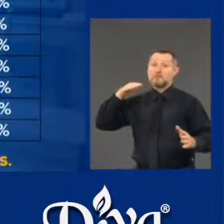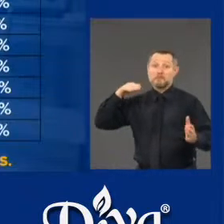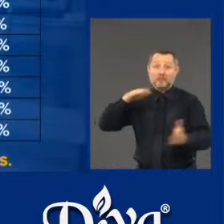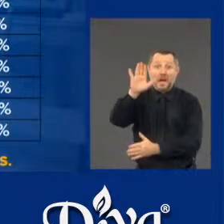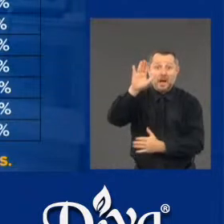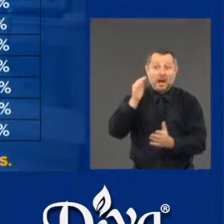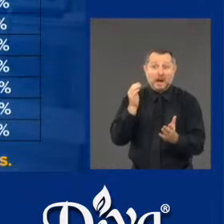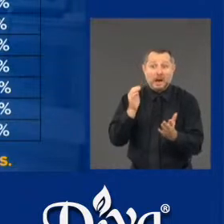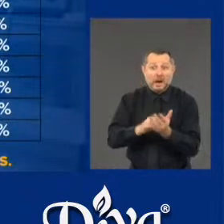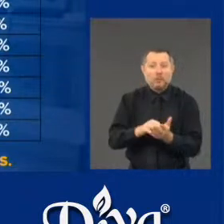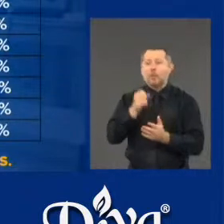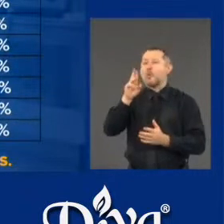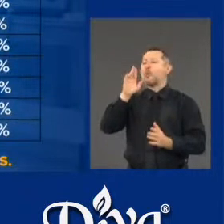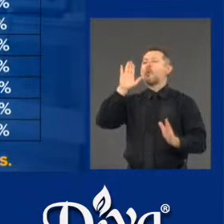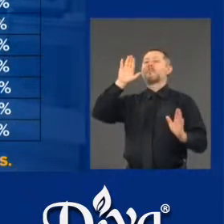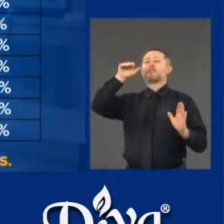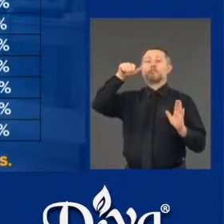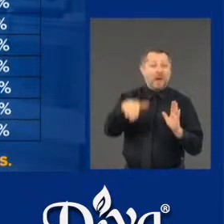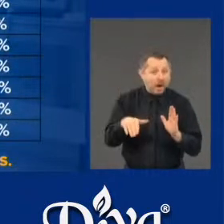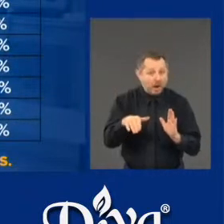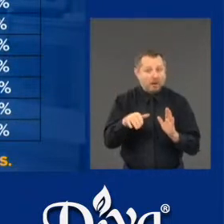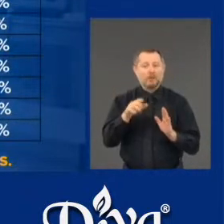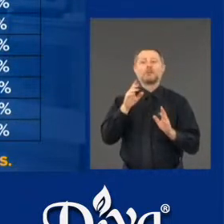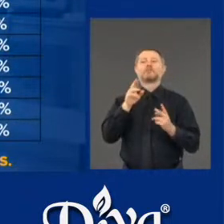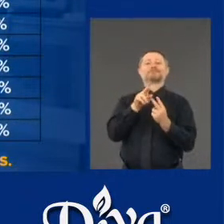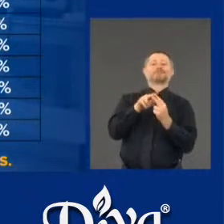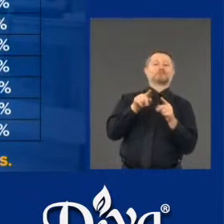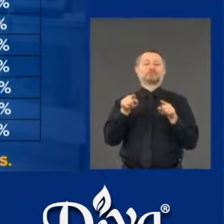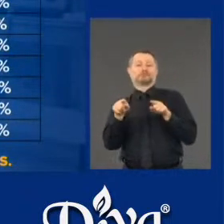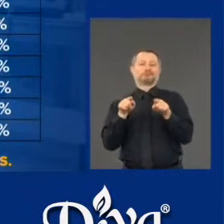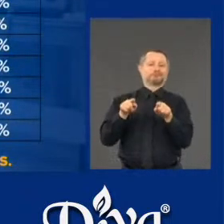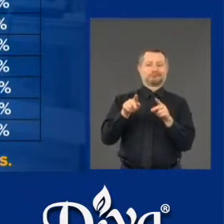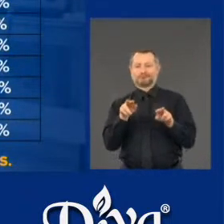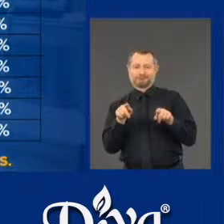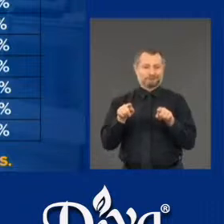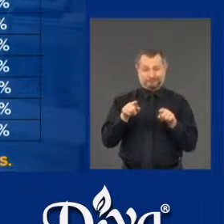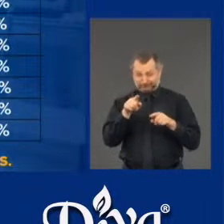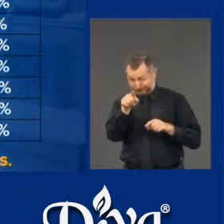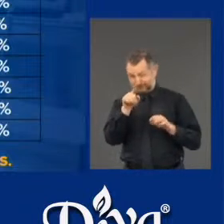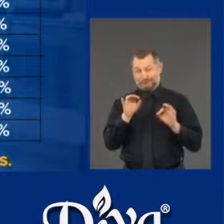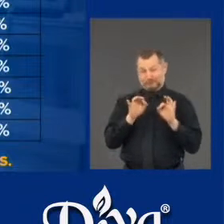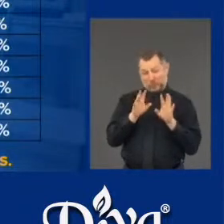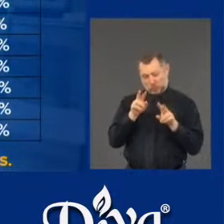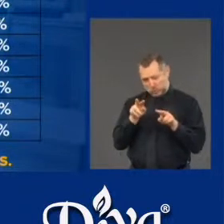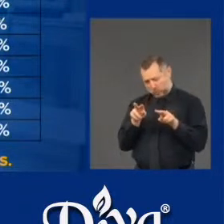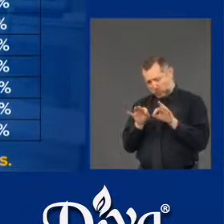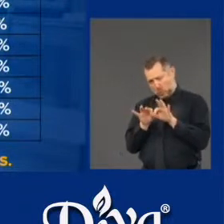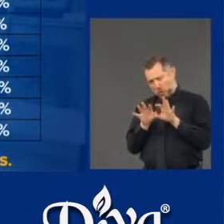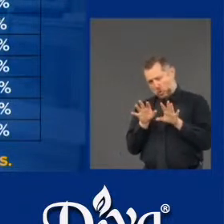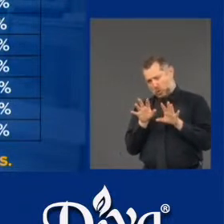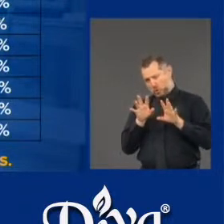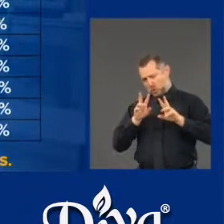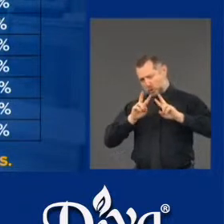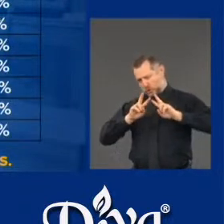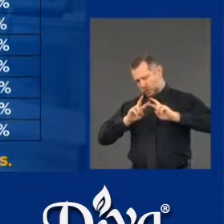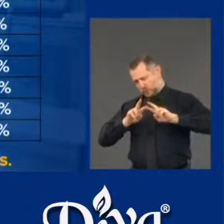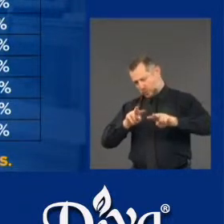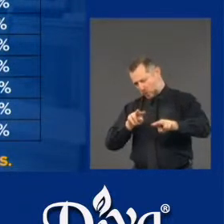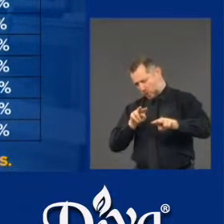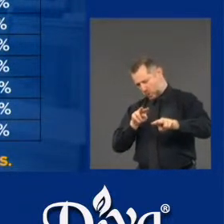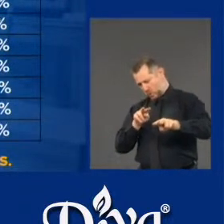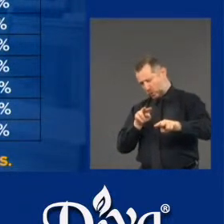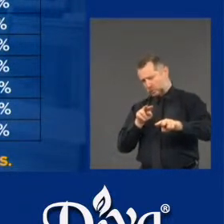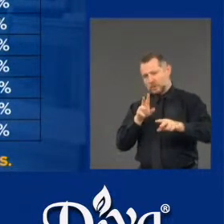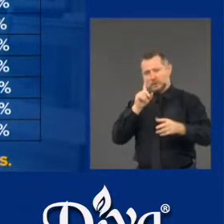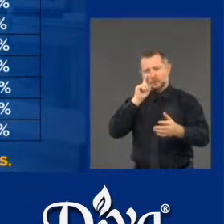largest numbers in some of these locations. But you want to watch, you want to notice any trend